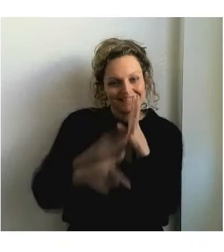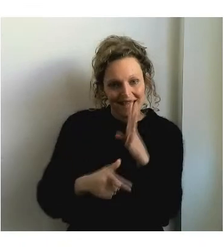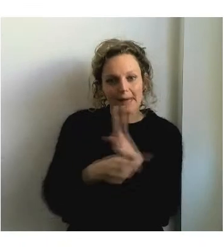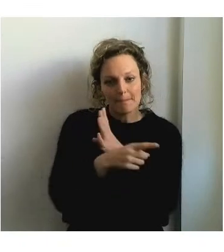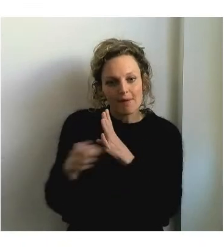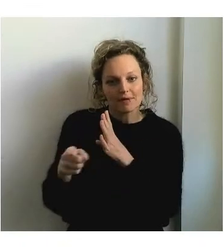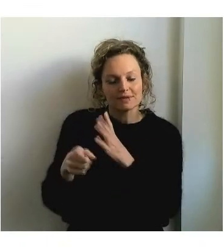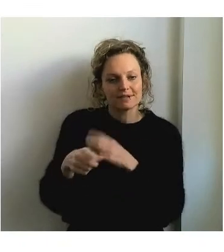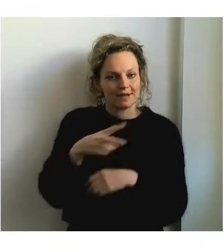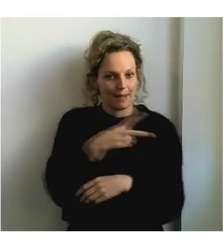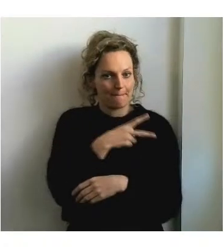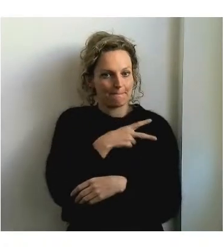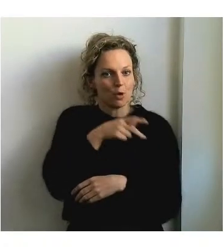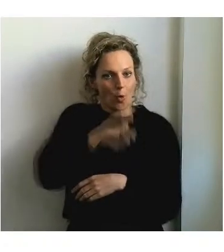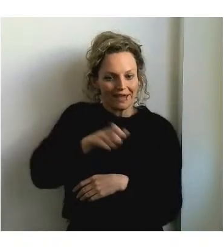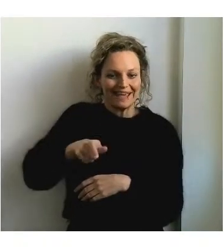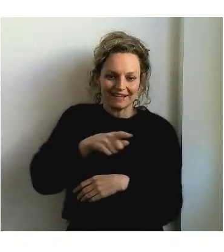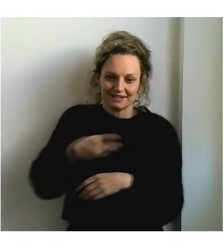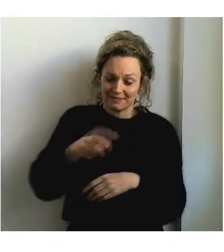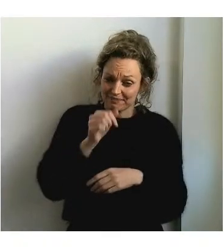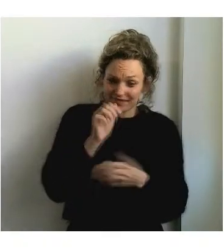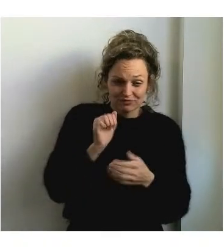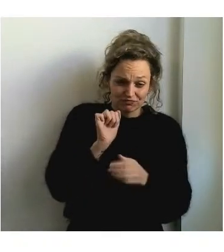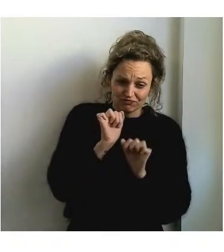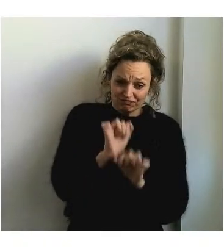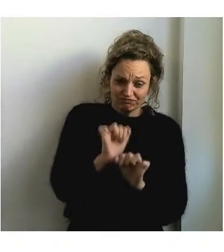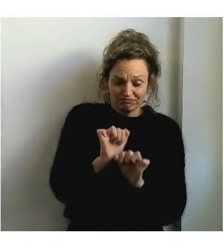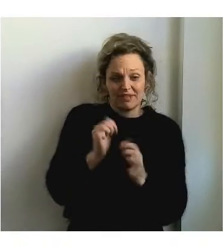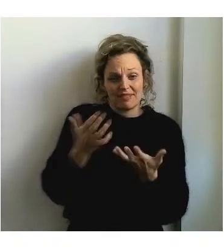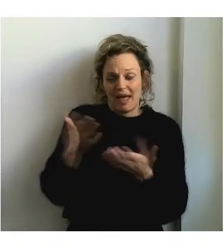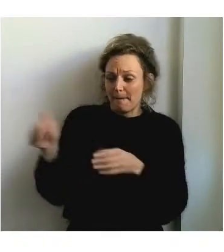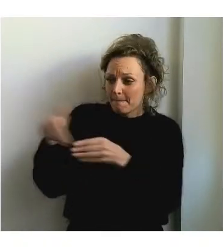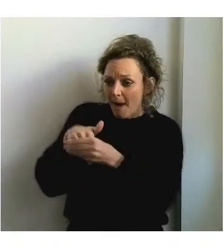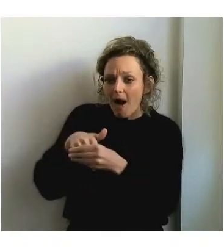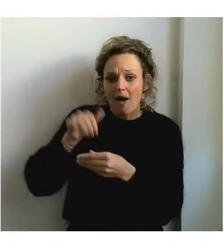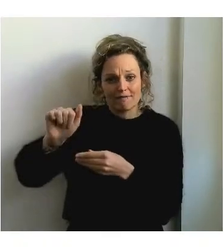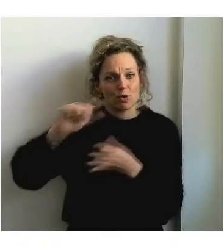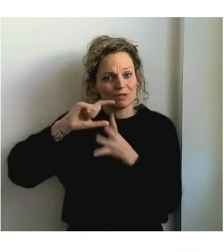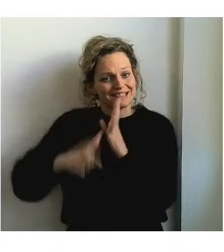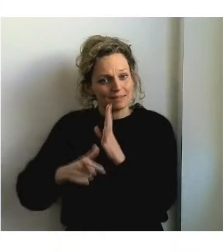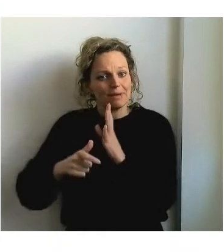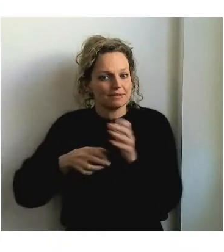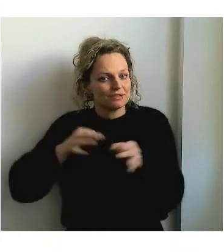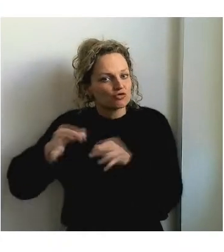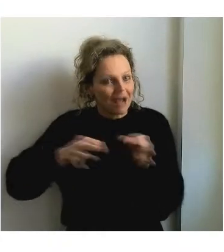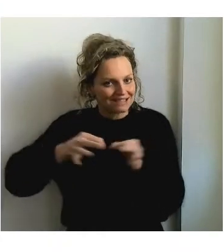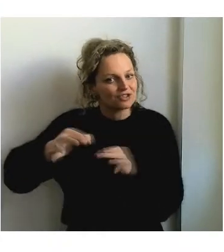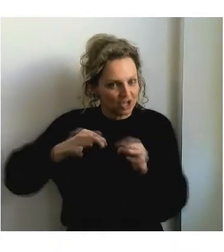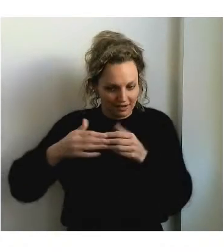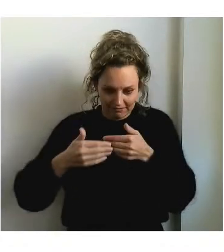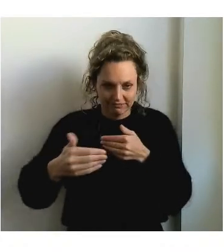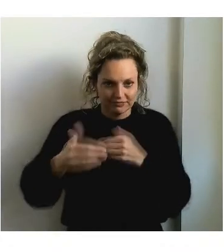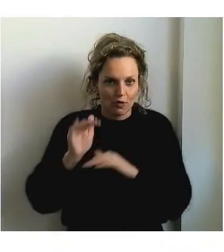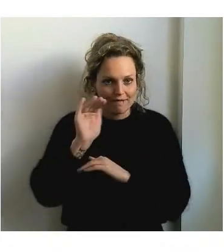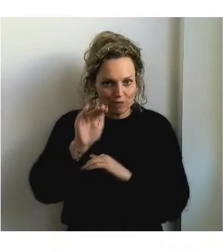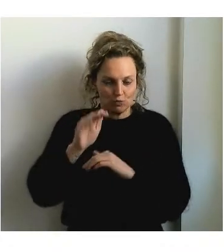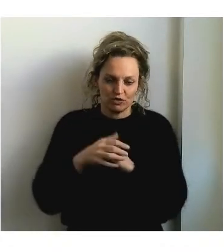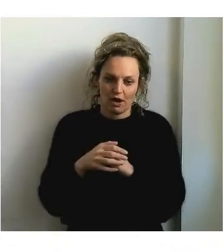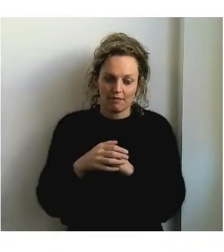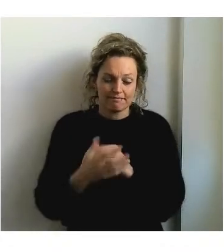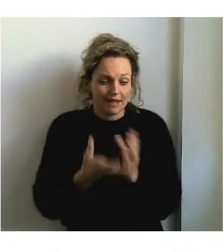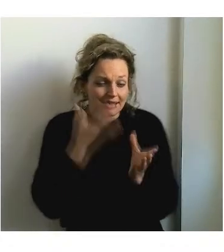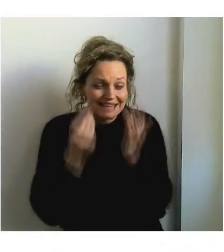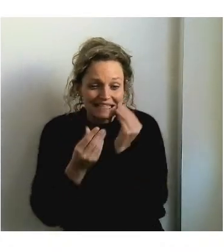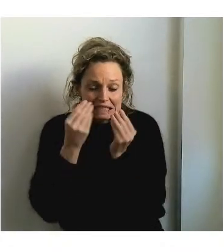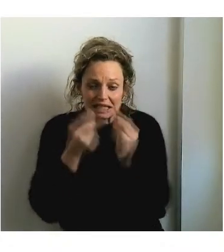disability strategy. And I would urge any employer to listen to the talent and expertise of those